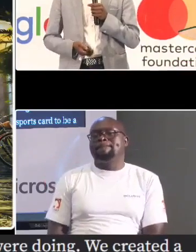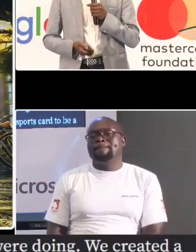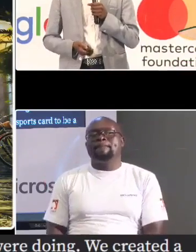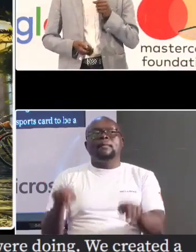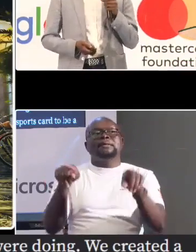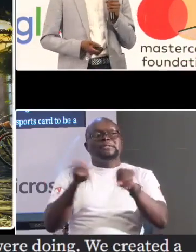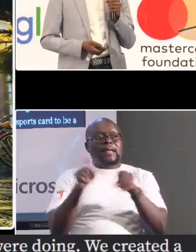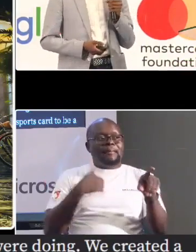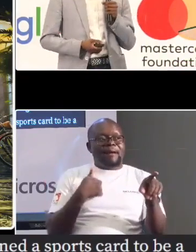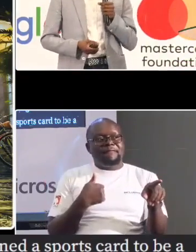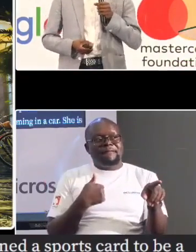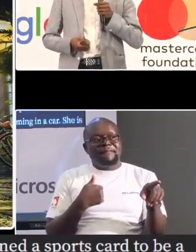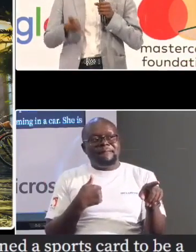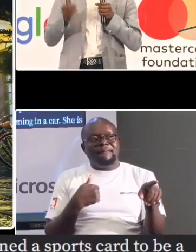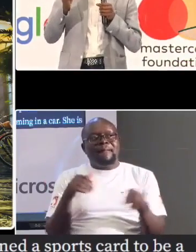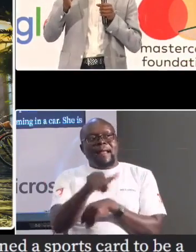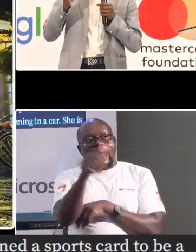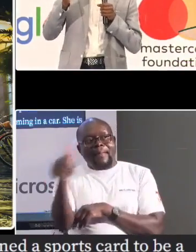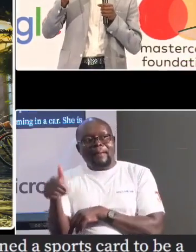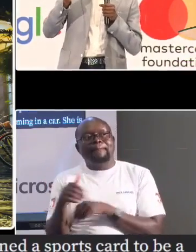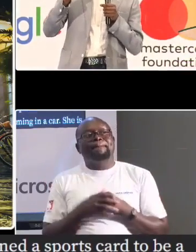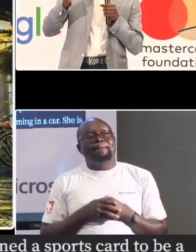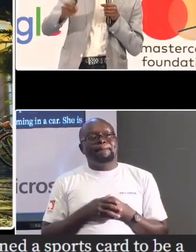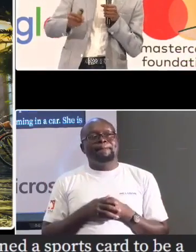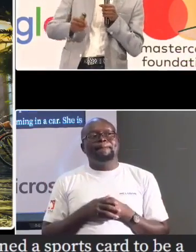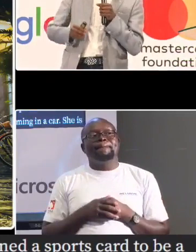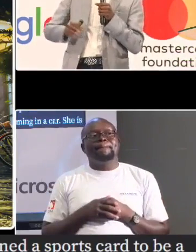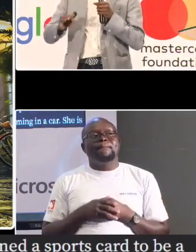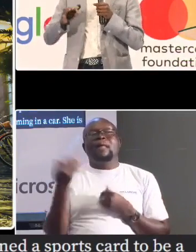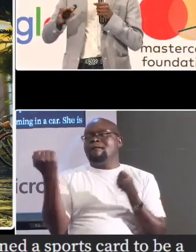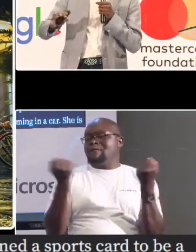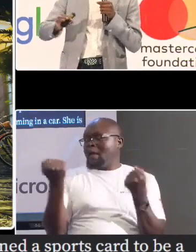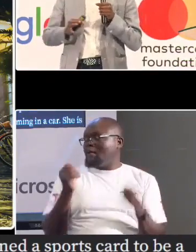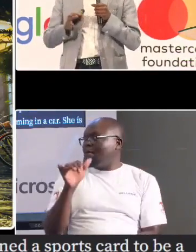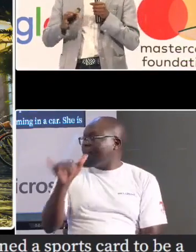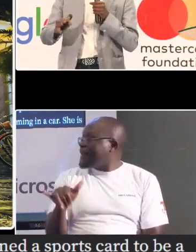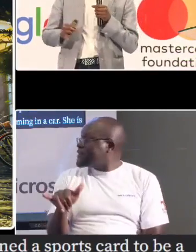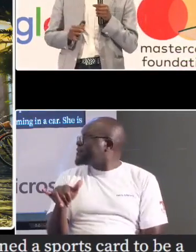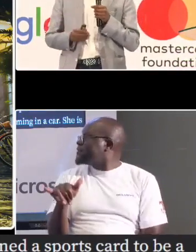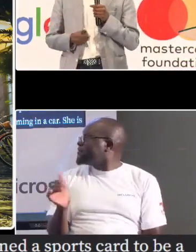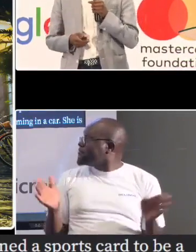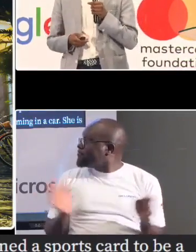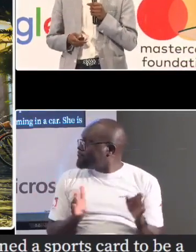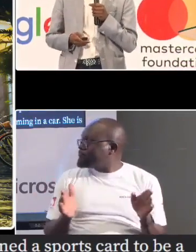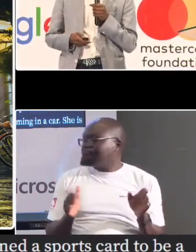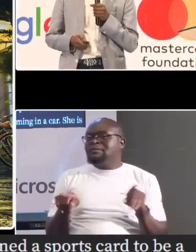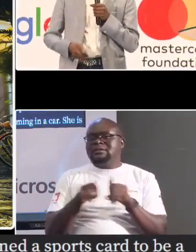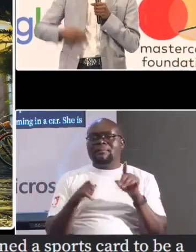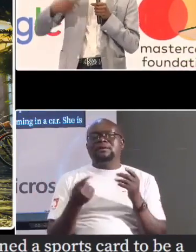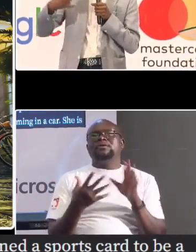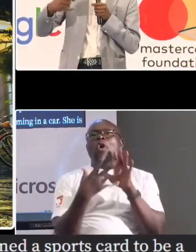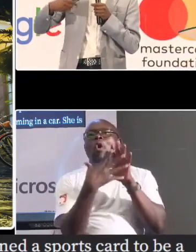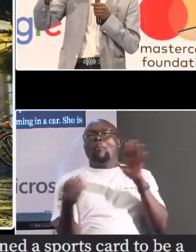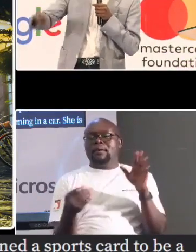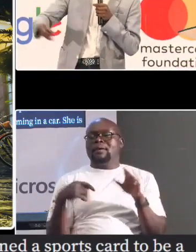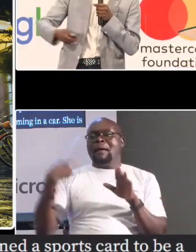On screen is an image of a driverless vehicle that's the size of a photocopy machine. And